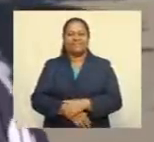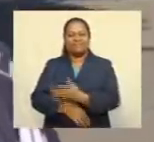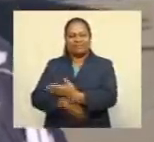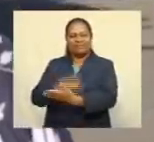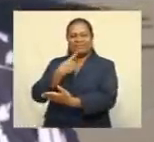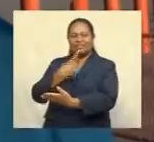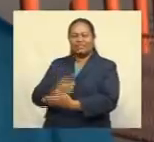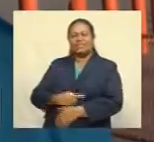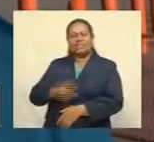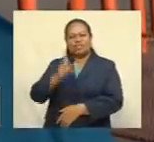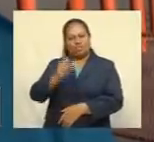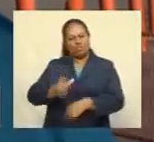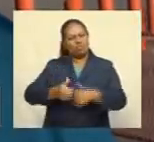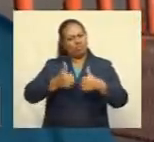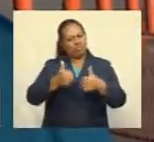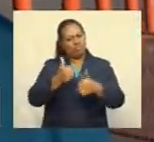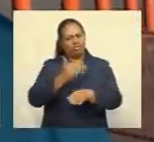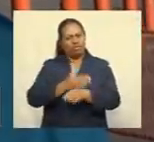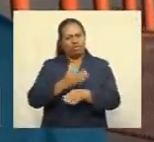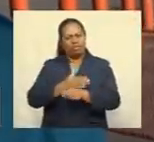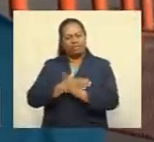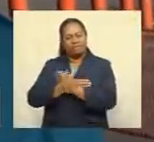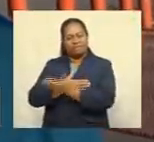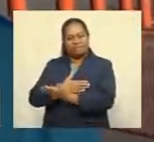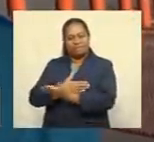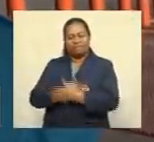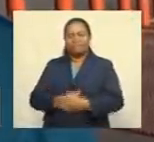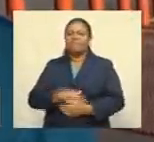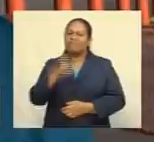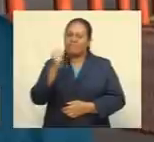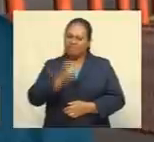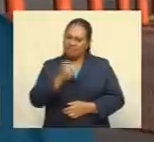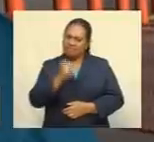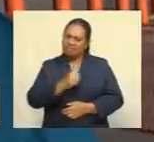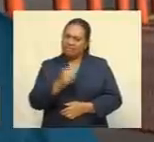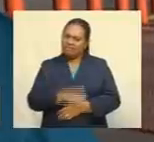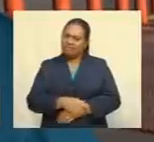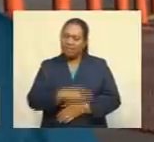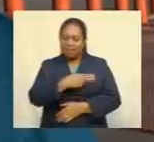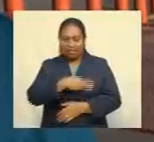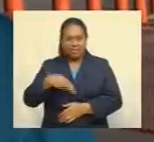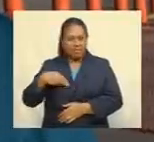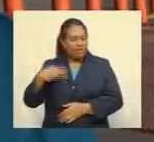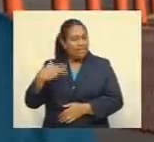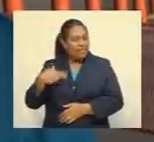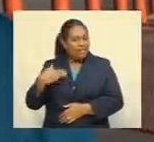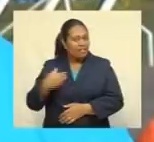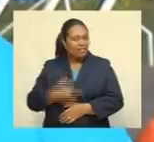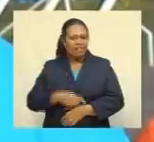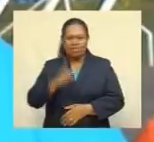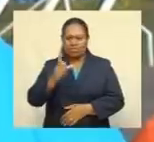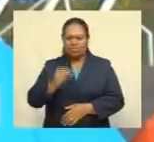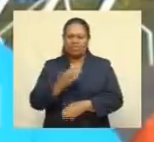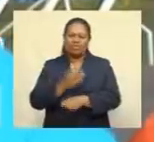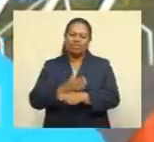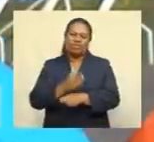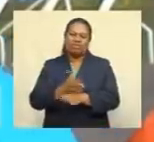done a very good job. Yes, I believe the Ministry of Health has done its job.